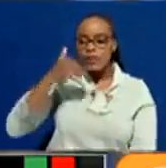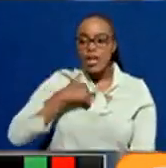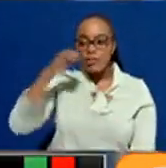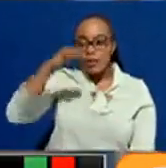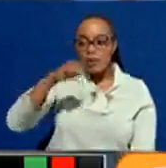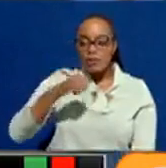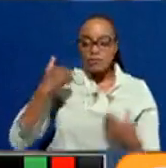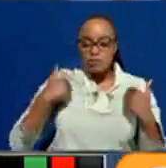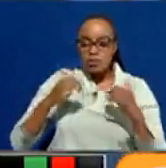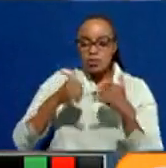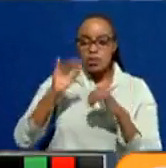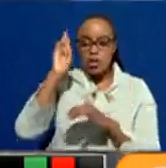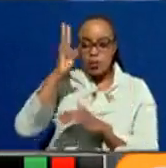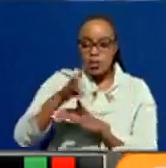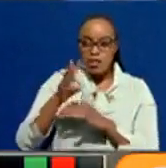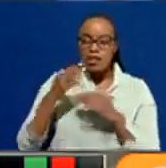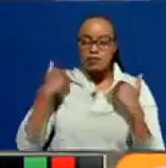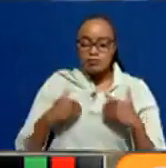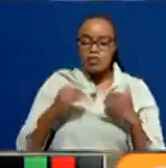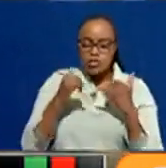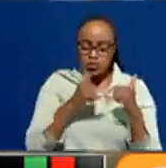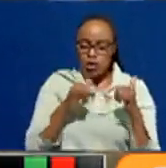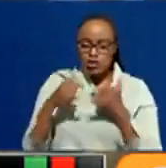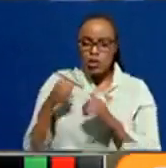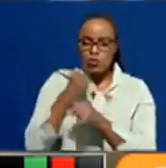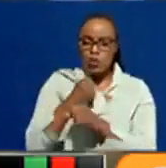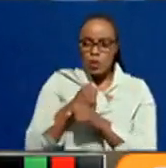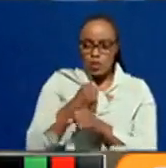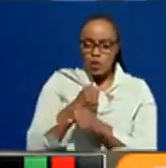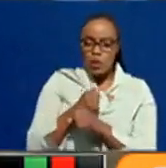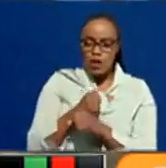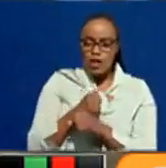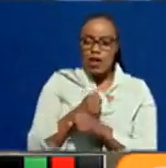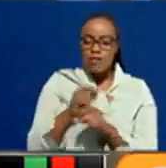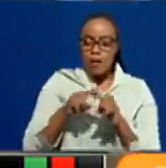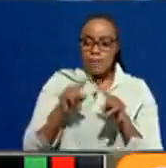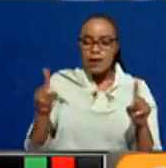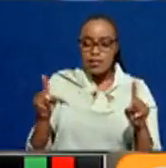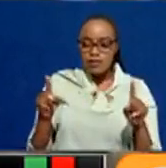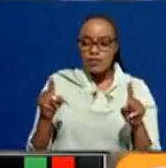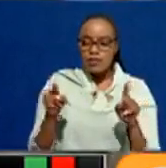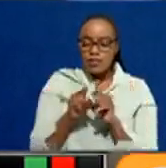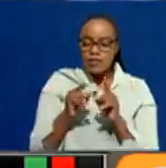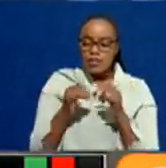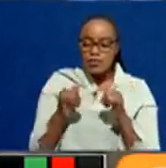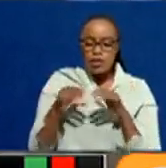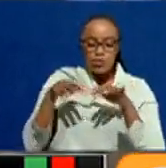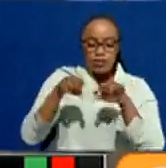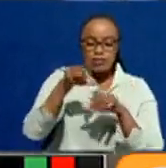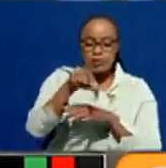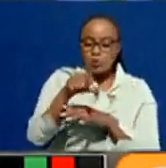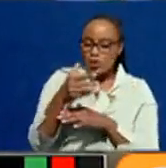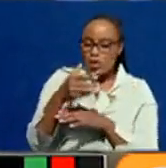I'll try. I may go up to 60 or 70%, but filling the shoes of this man is